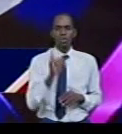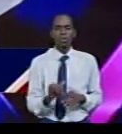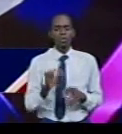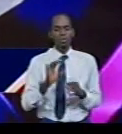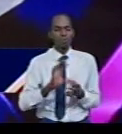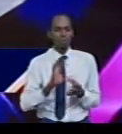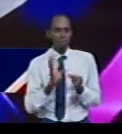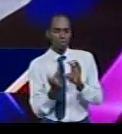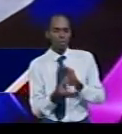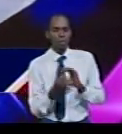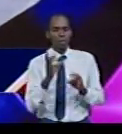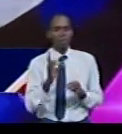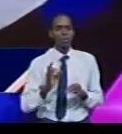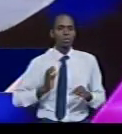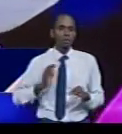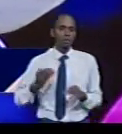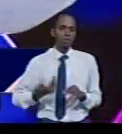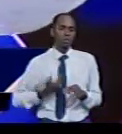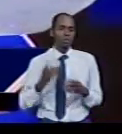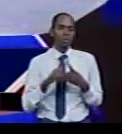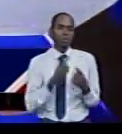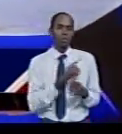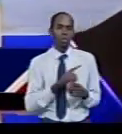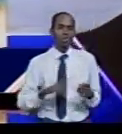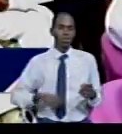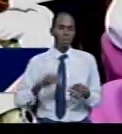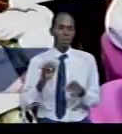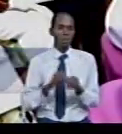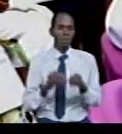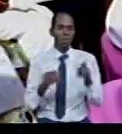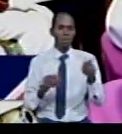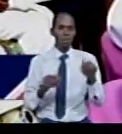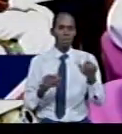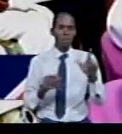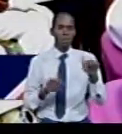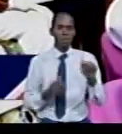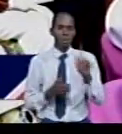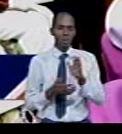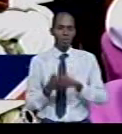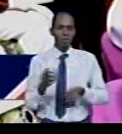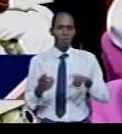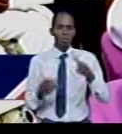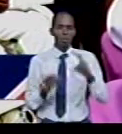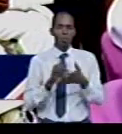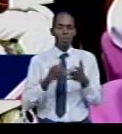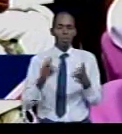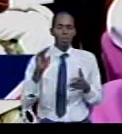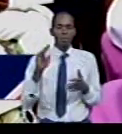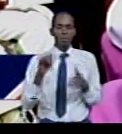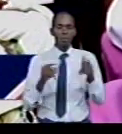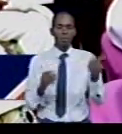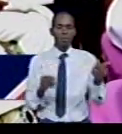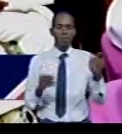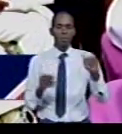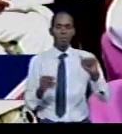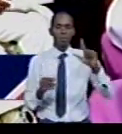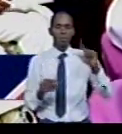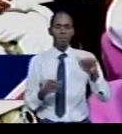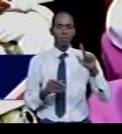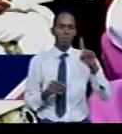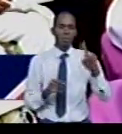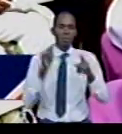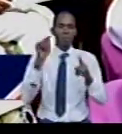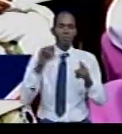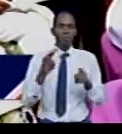converted unto the Lord. It tells us in Galatians chapter 1, verse 17, neither went I